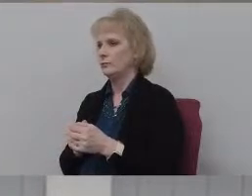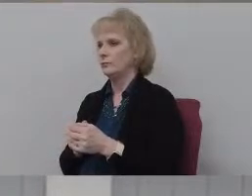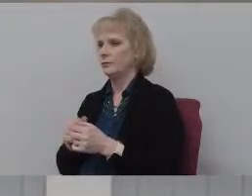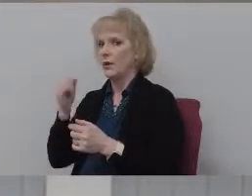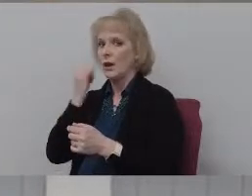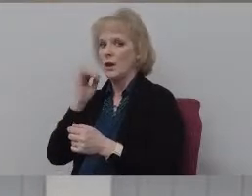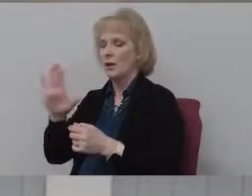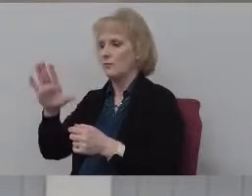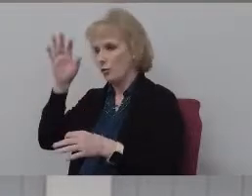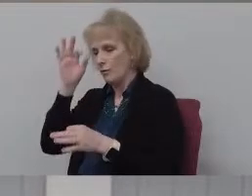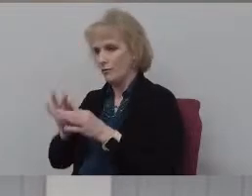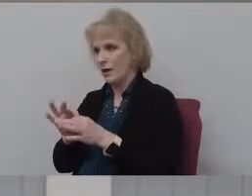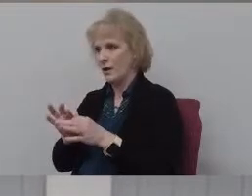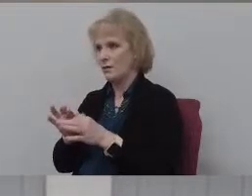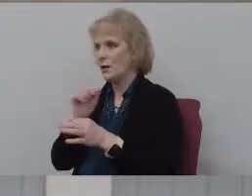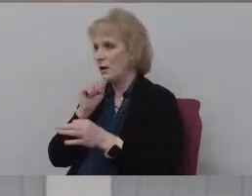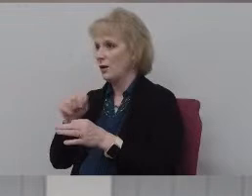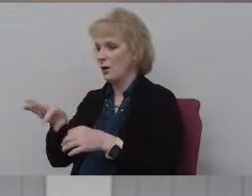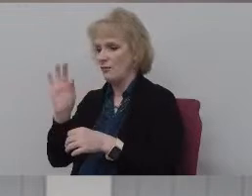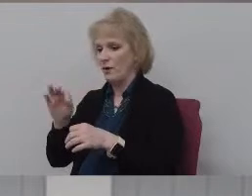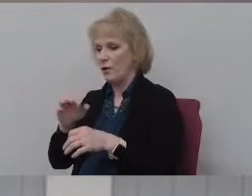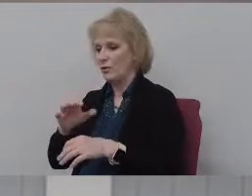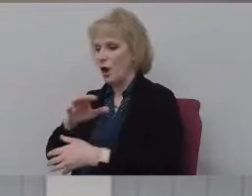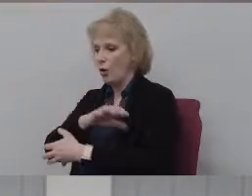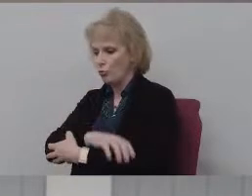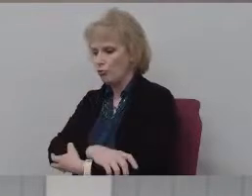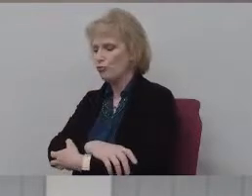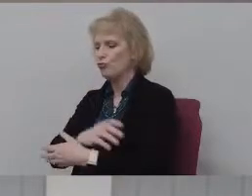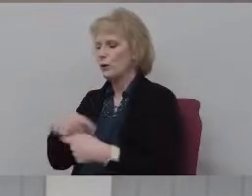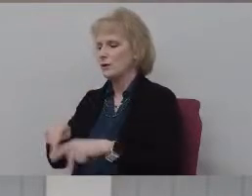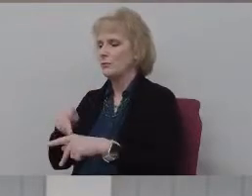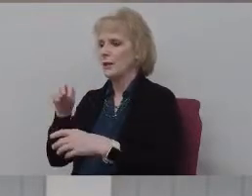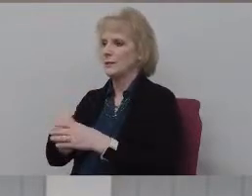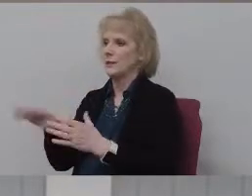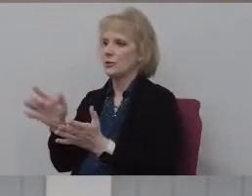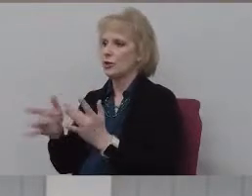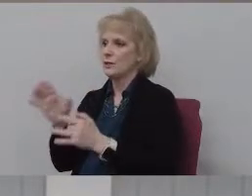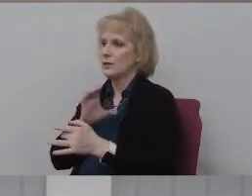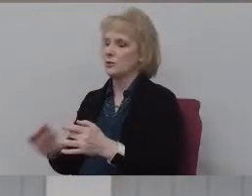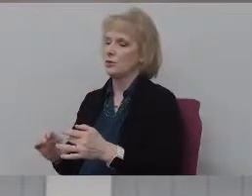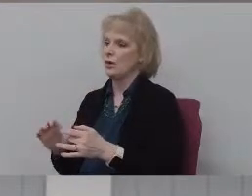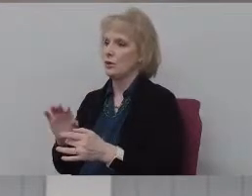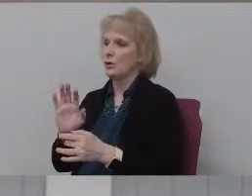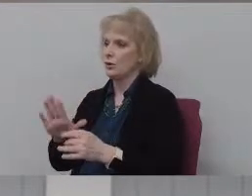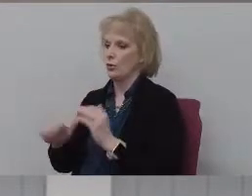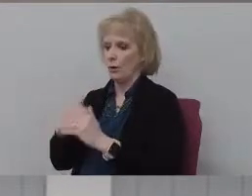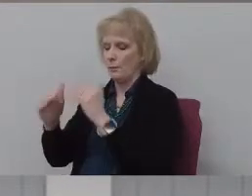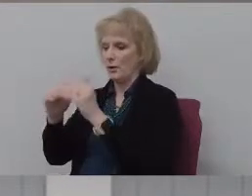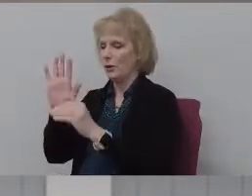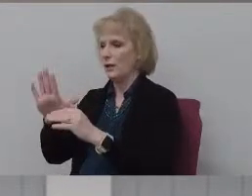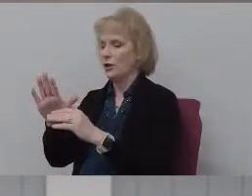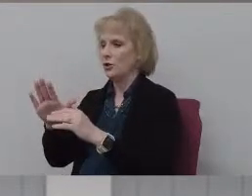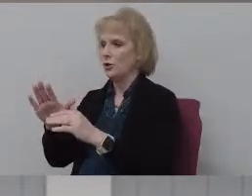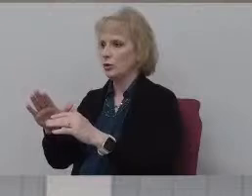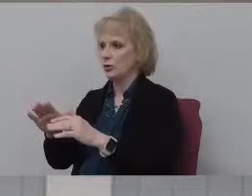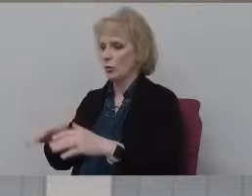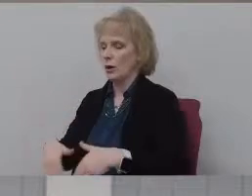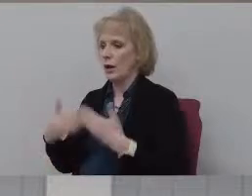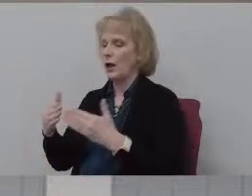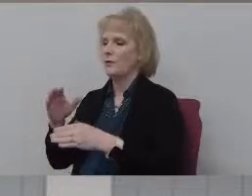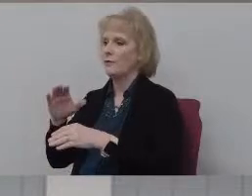If your faith hasn't found a resting place in Jesus Christ, you're building your life on shifting